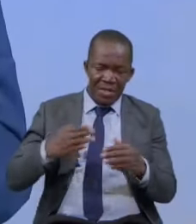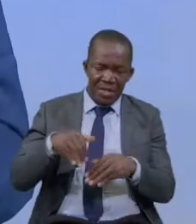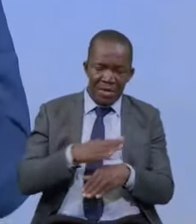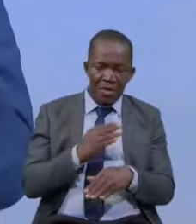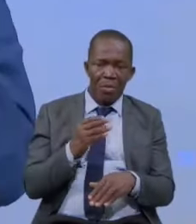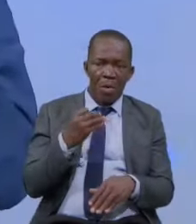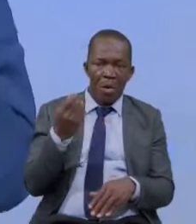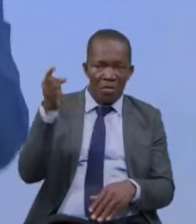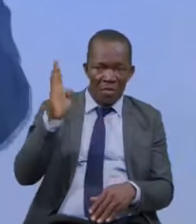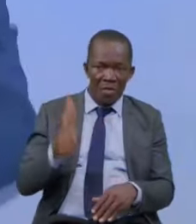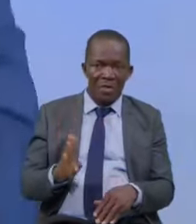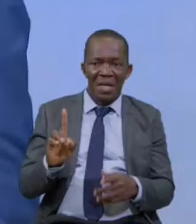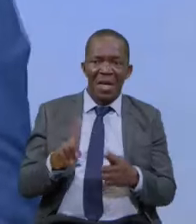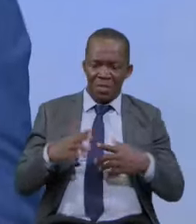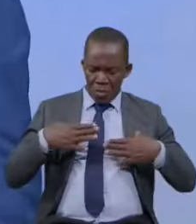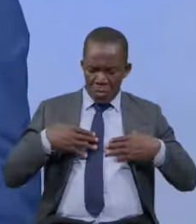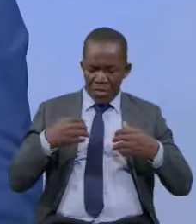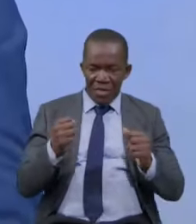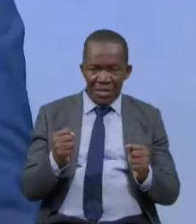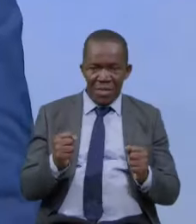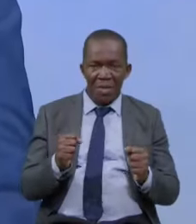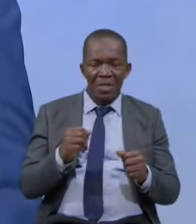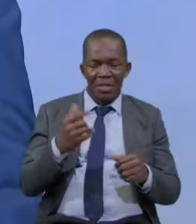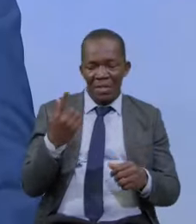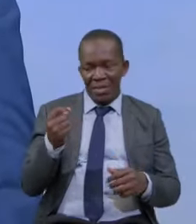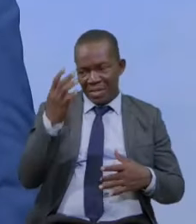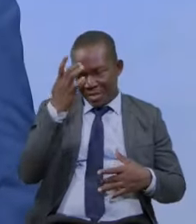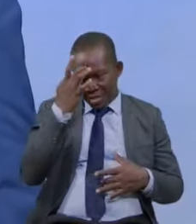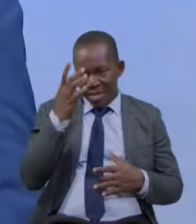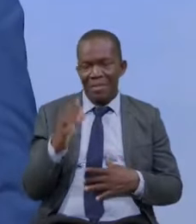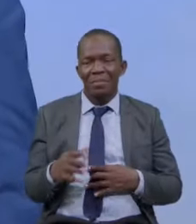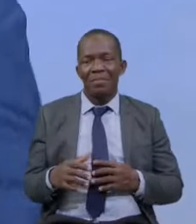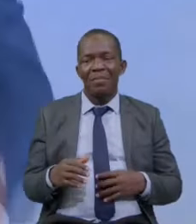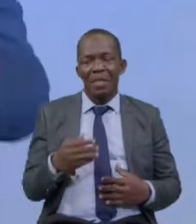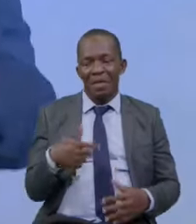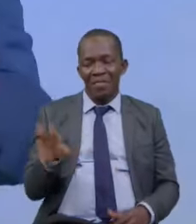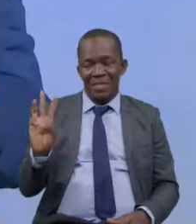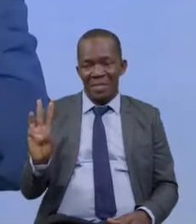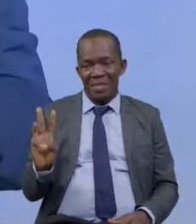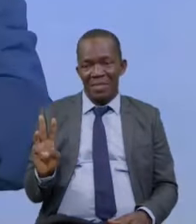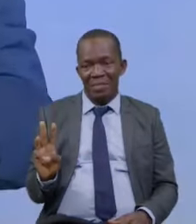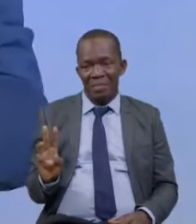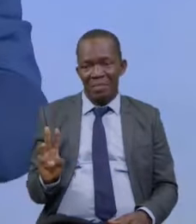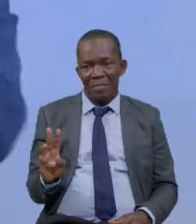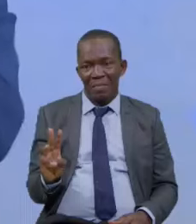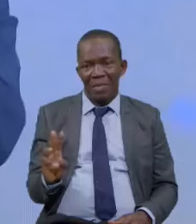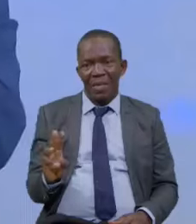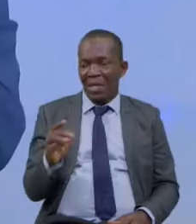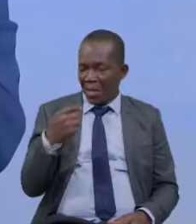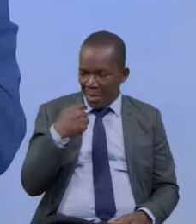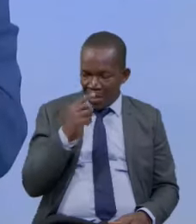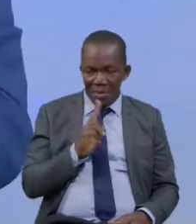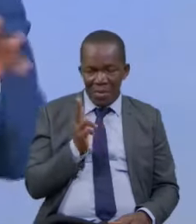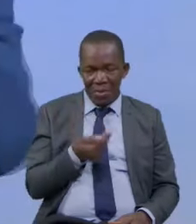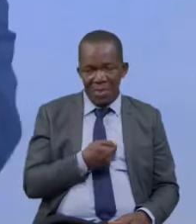the sick. Look at verse 6. In verse 6, he tells us, and he departed